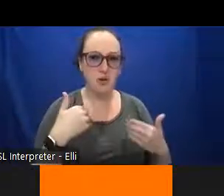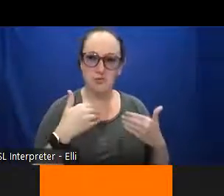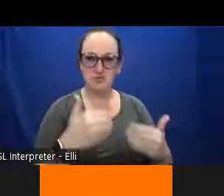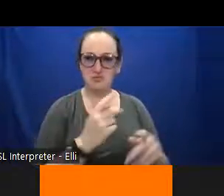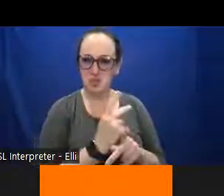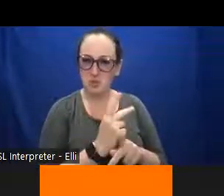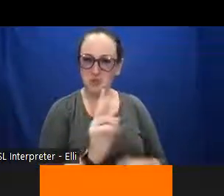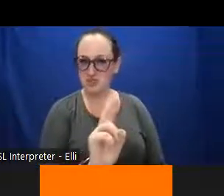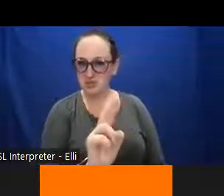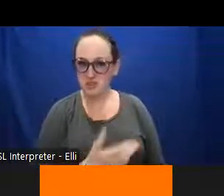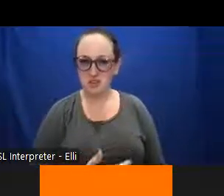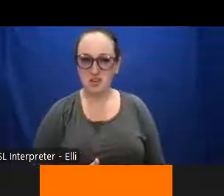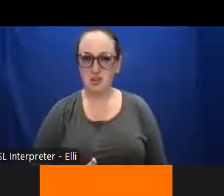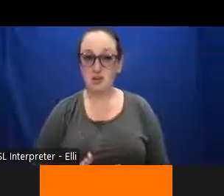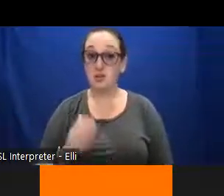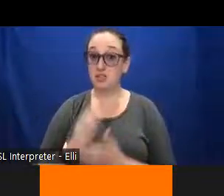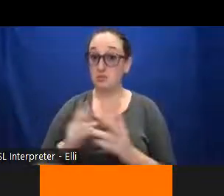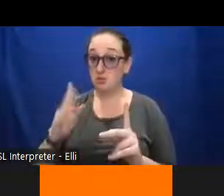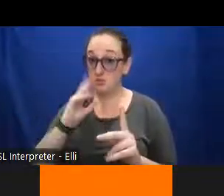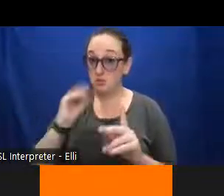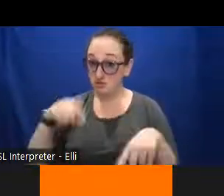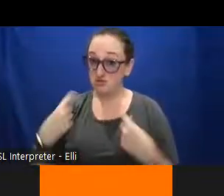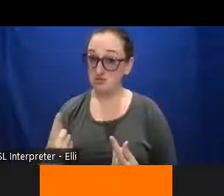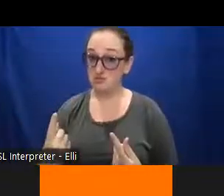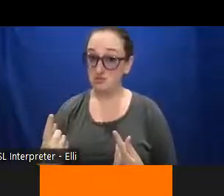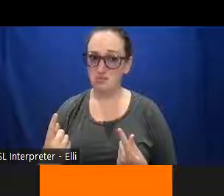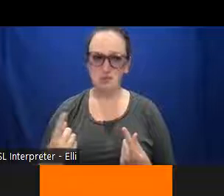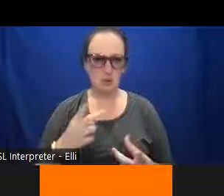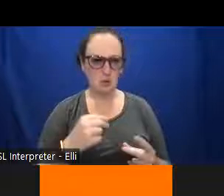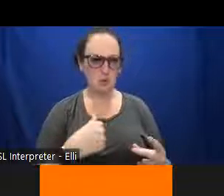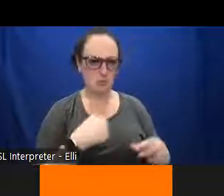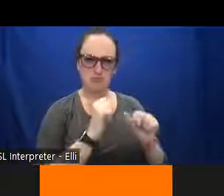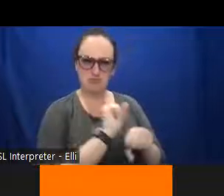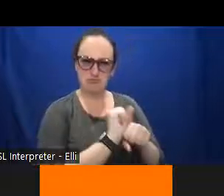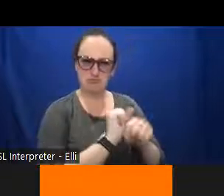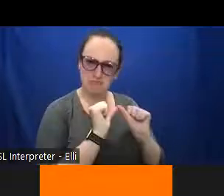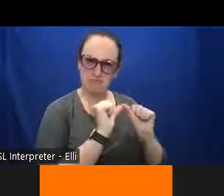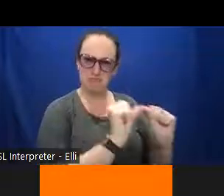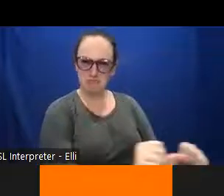experience. Well, some of us have had more years than others. I'm in my prime, I'll have you know. That'll be right.